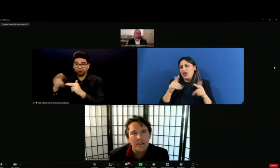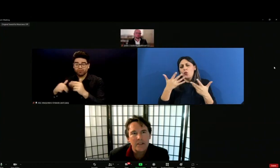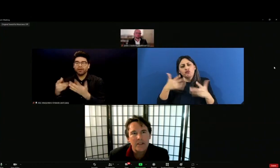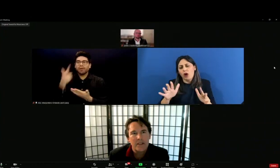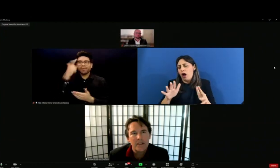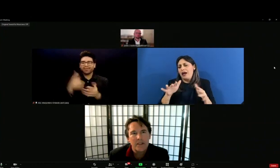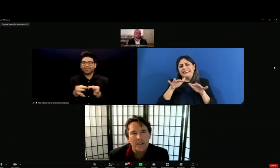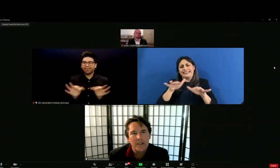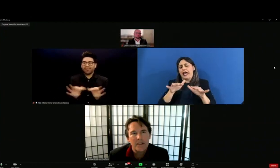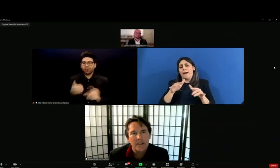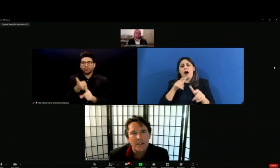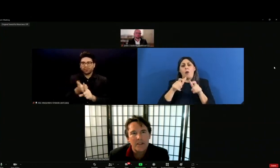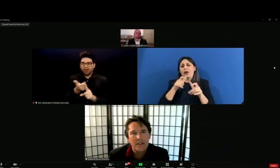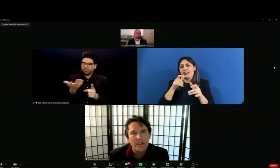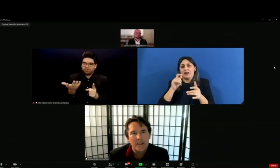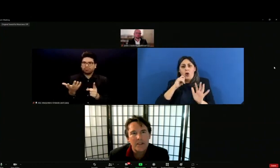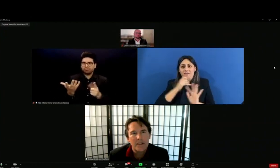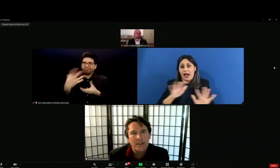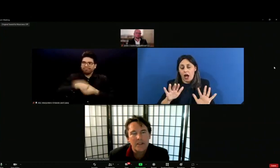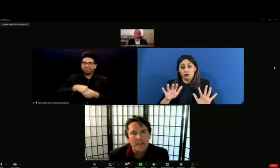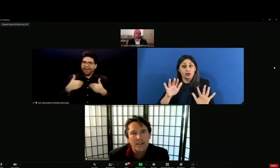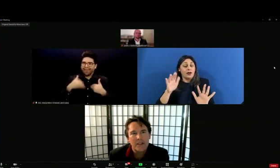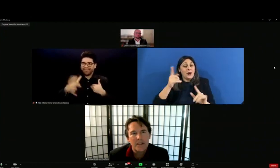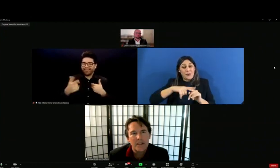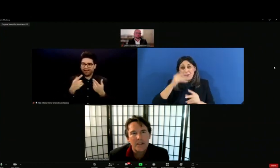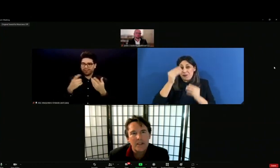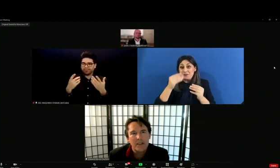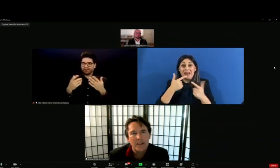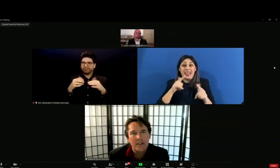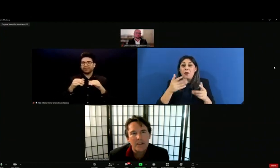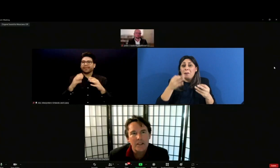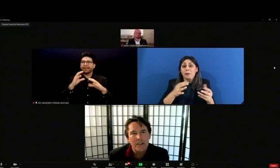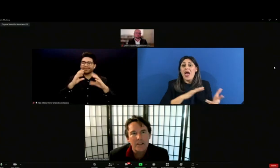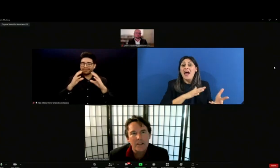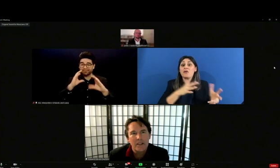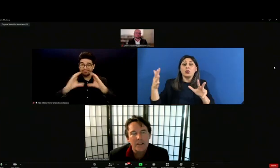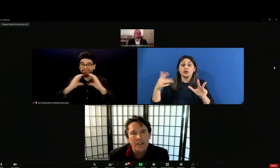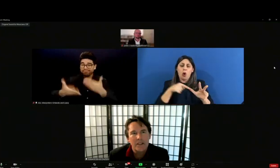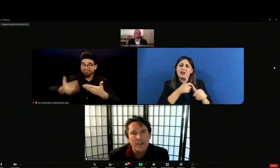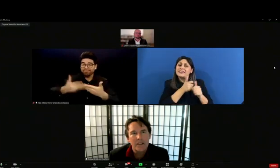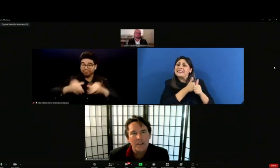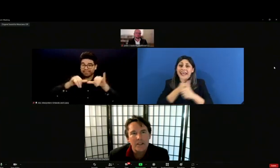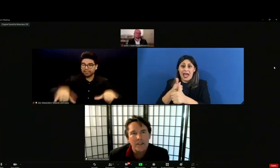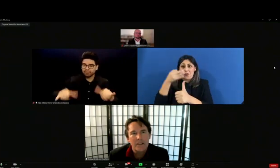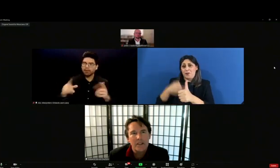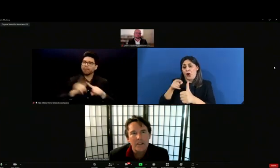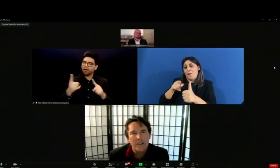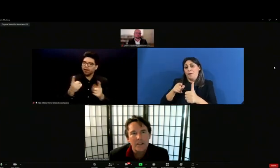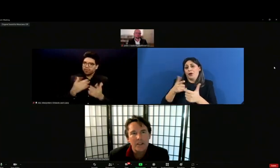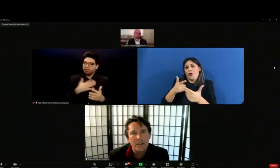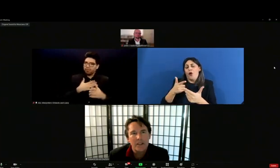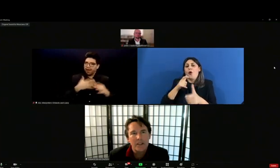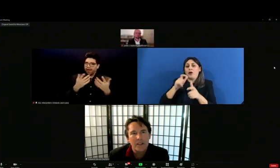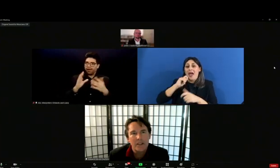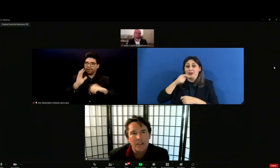communicatively efficient system, going from the framework that if we assume that language has evolved for communicative efficiency. Thus,